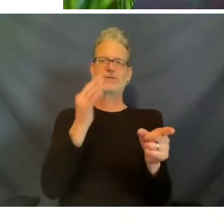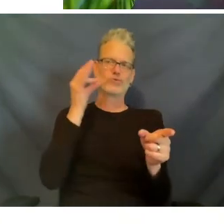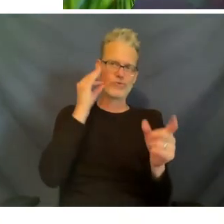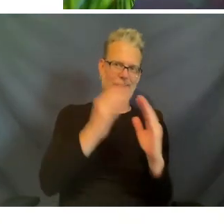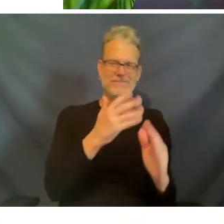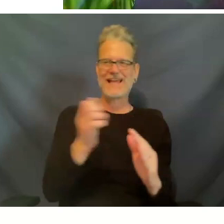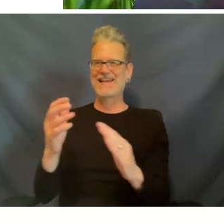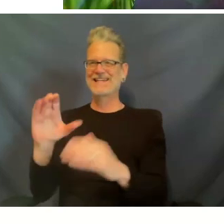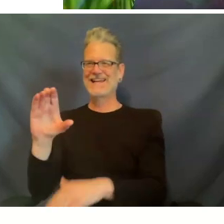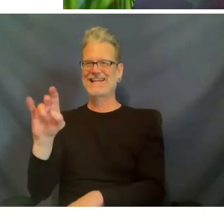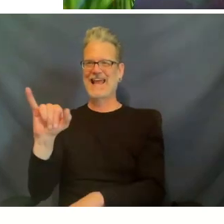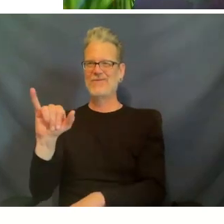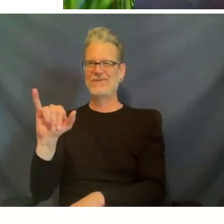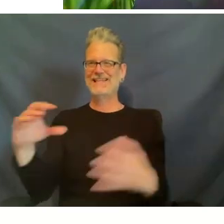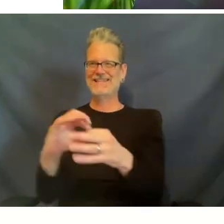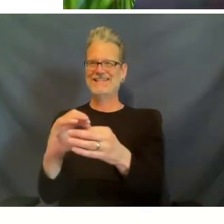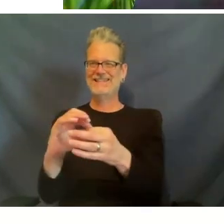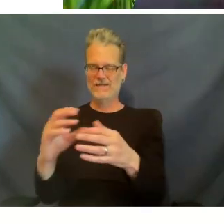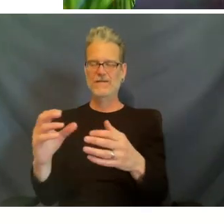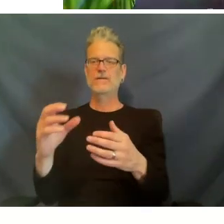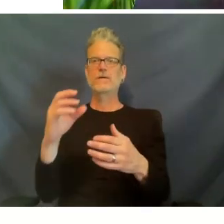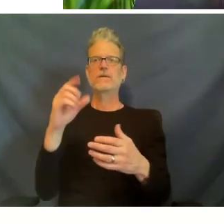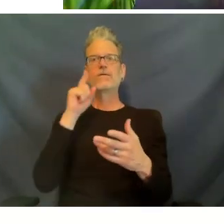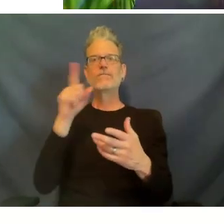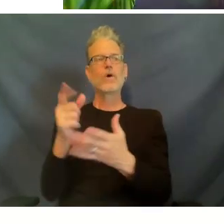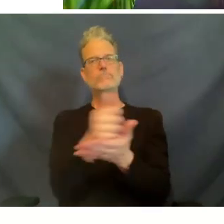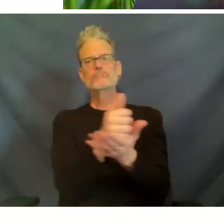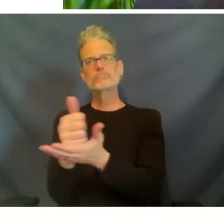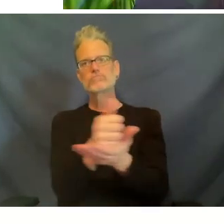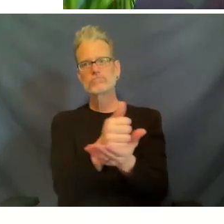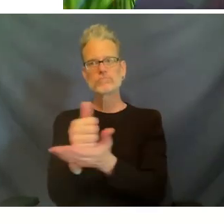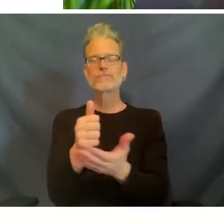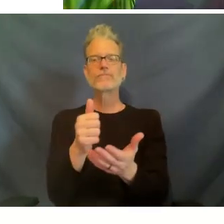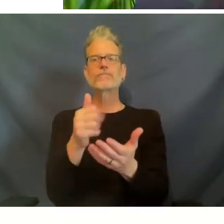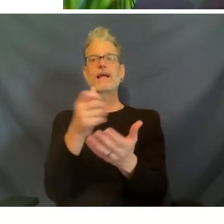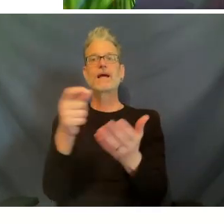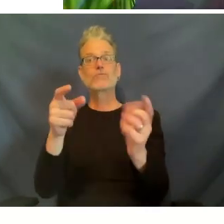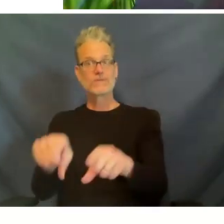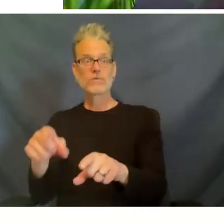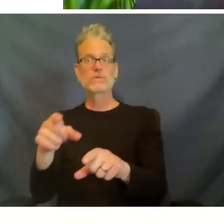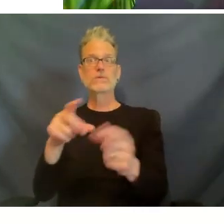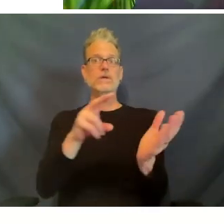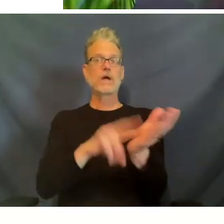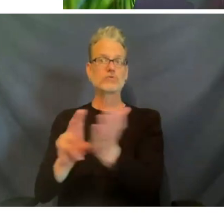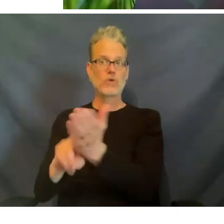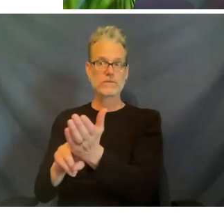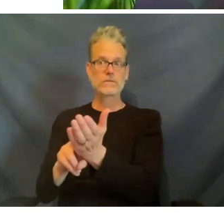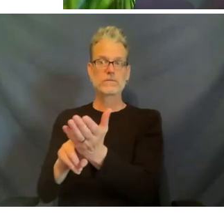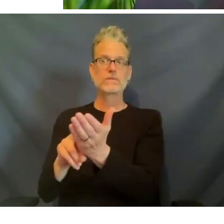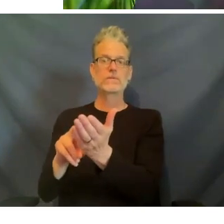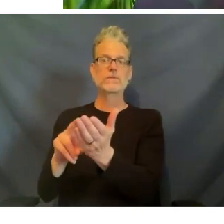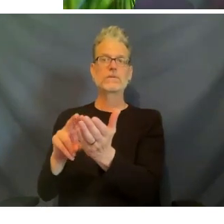these authorities, in addition to stewardship, end result contracting, we also have